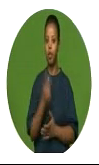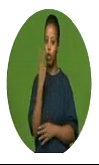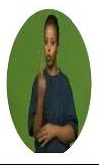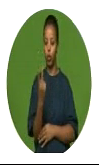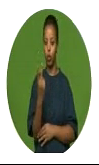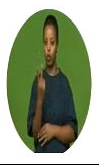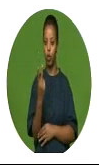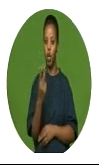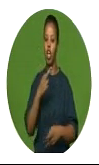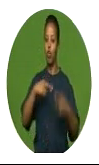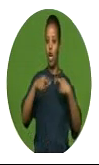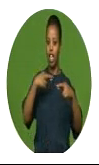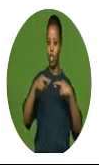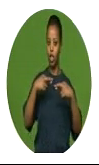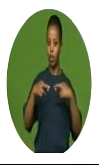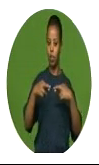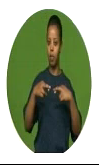2. Relationship.